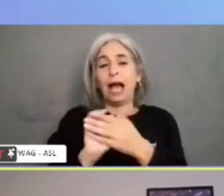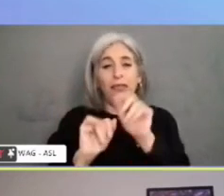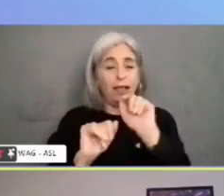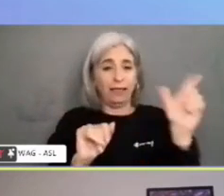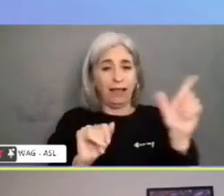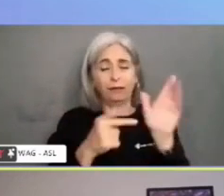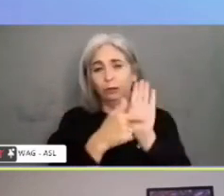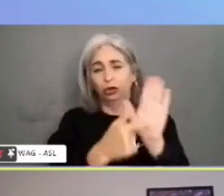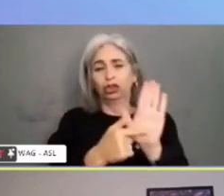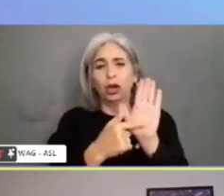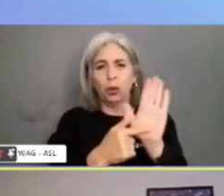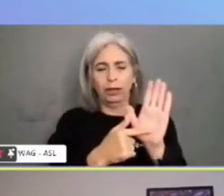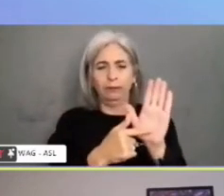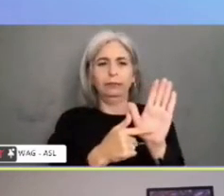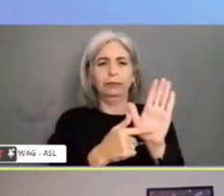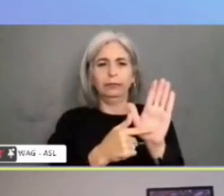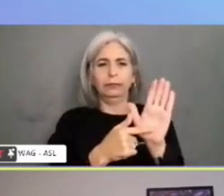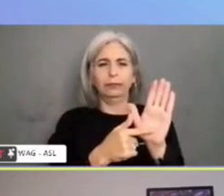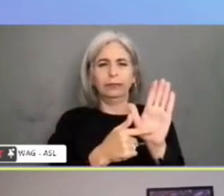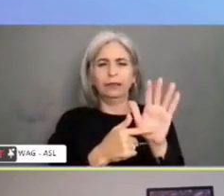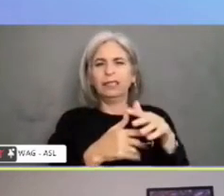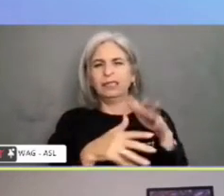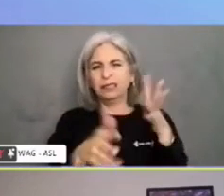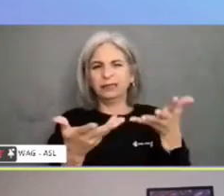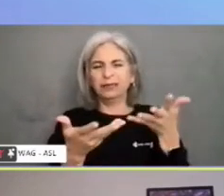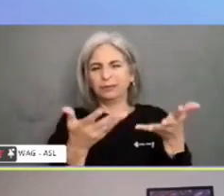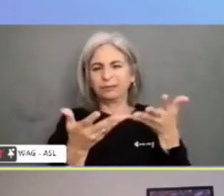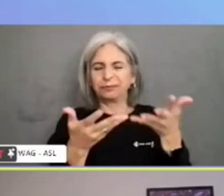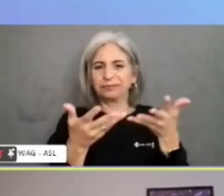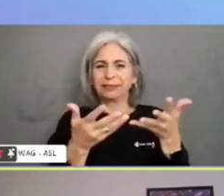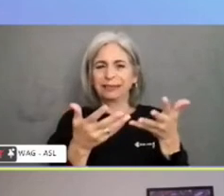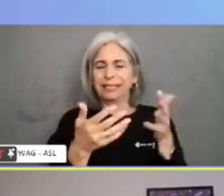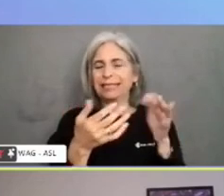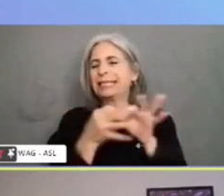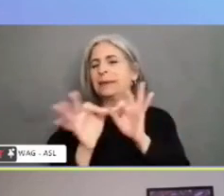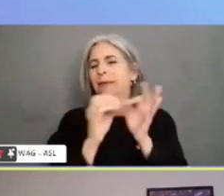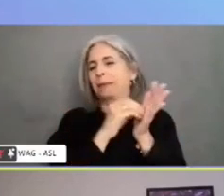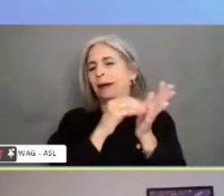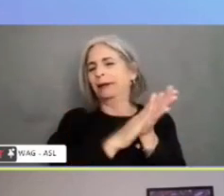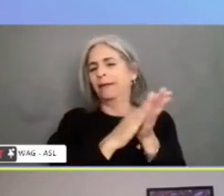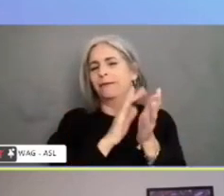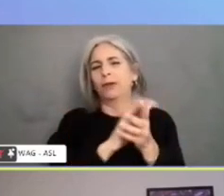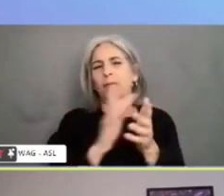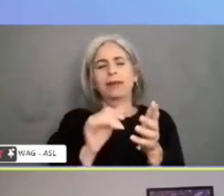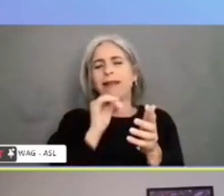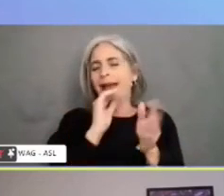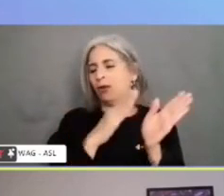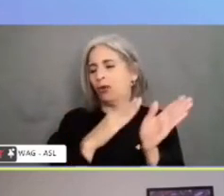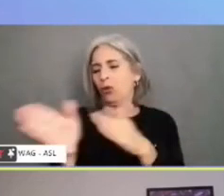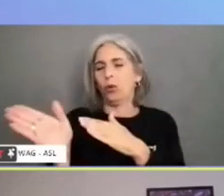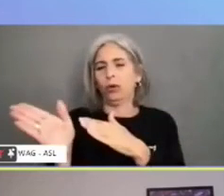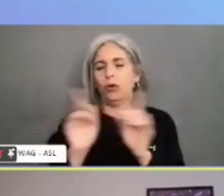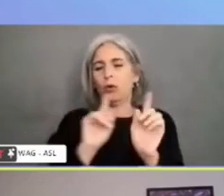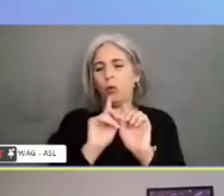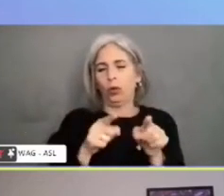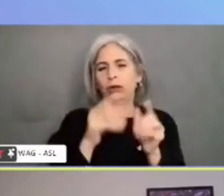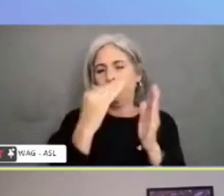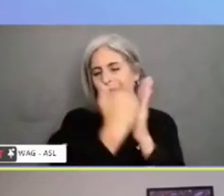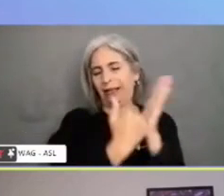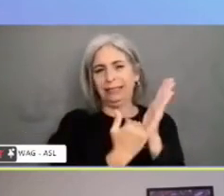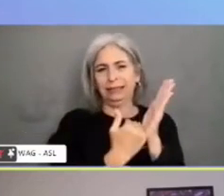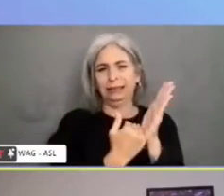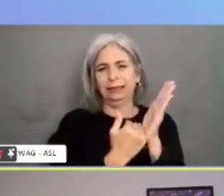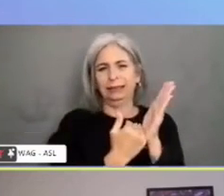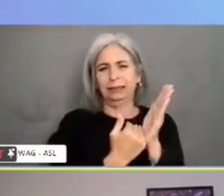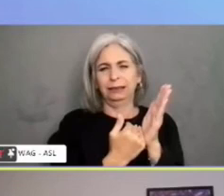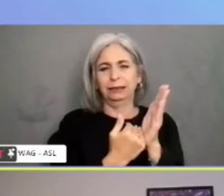demonstrating it's truncated, but I've got the simple markup for an unordered list. On the right, I'm displaying an unordered